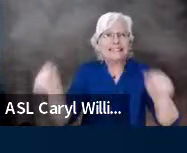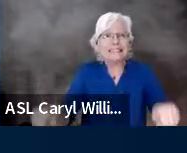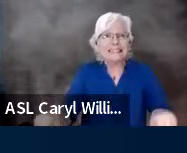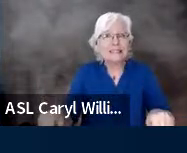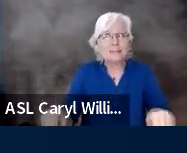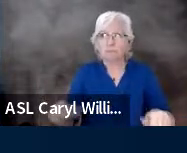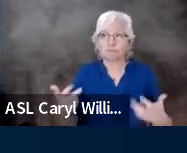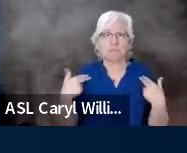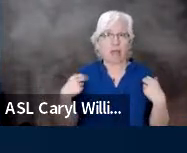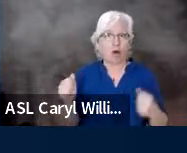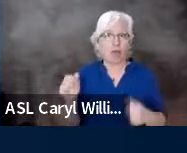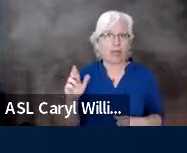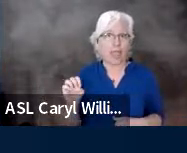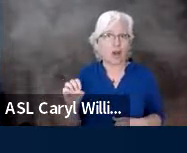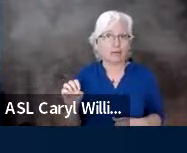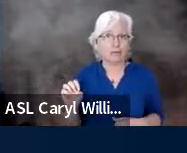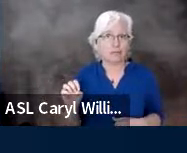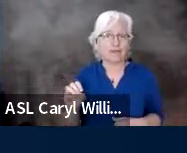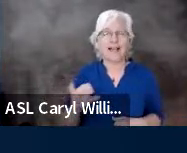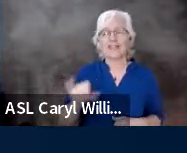is fairly well known